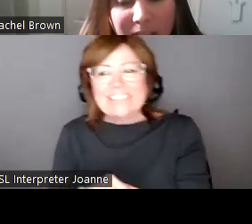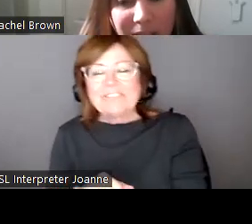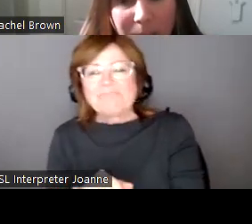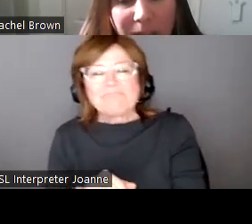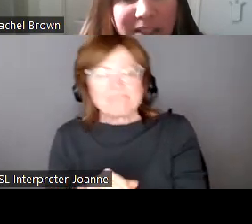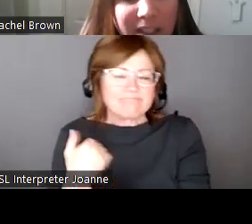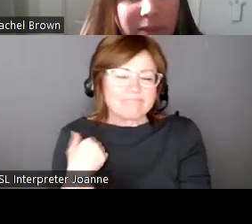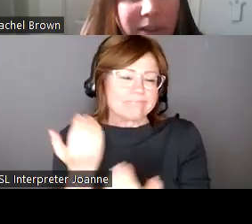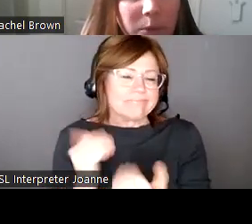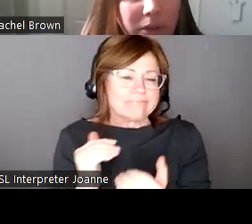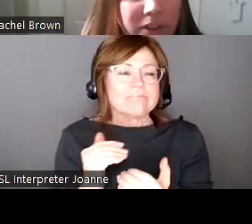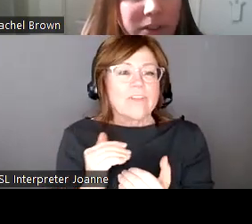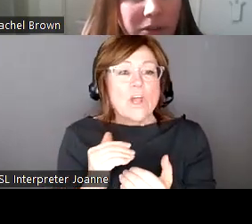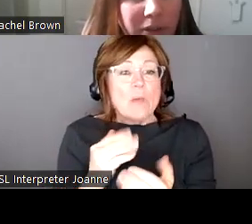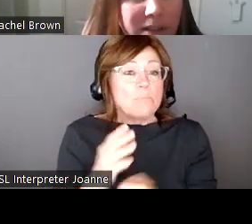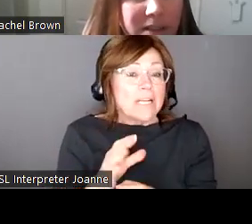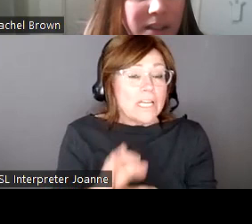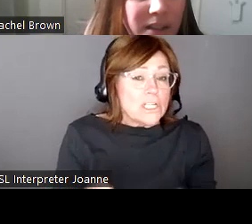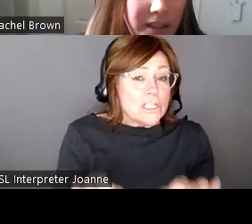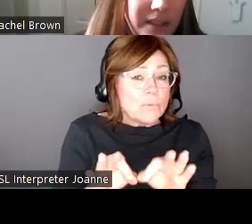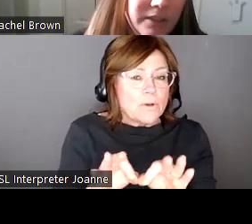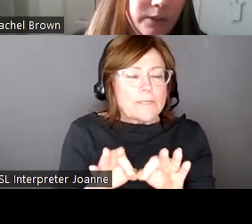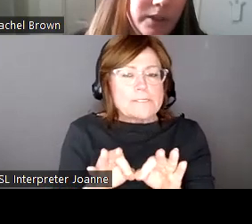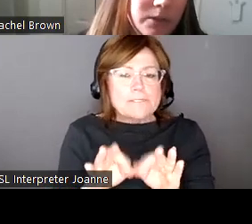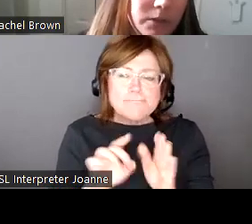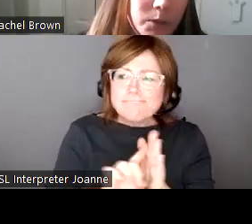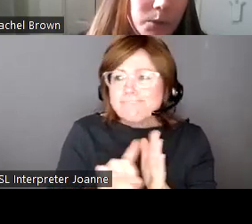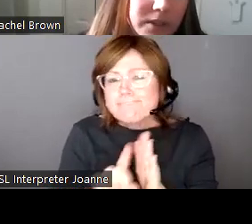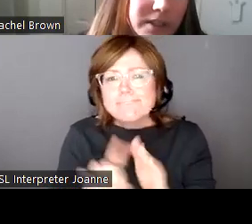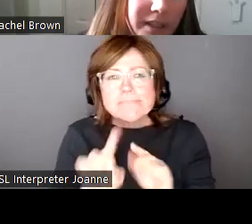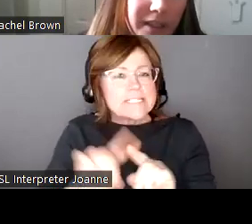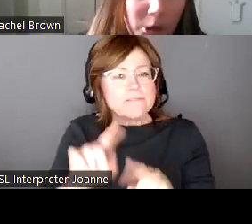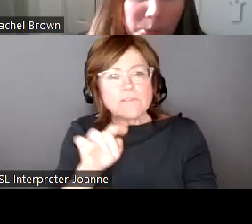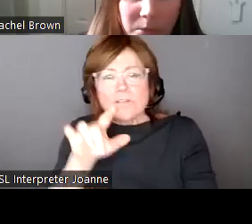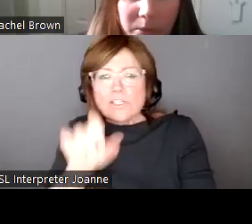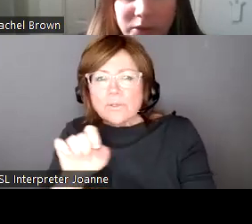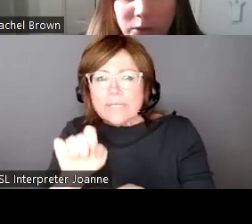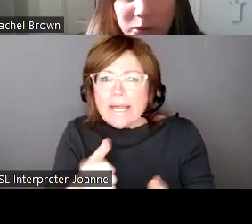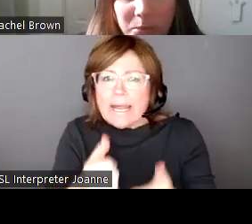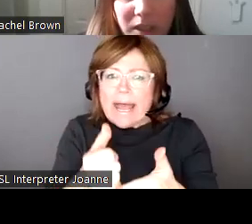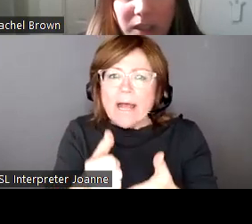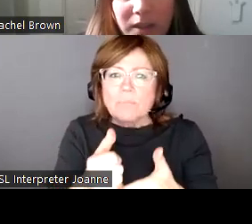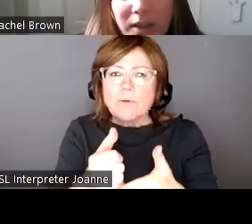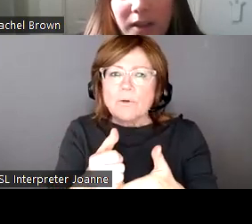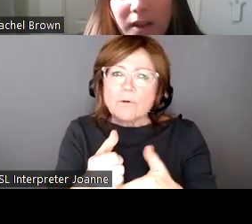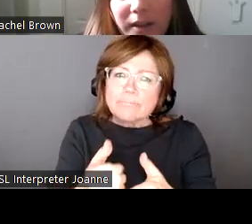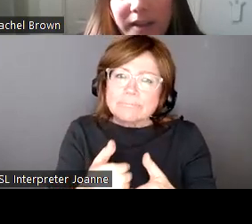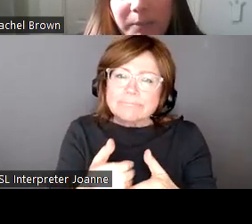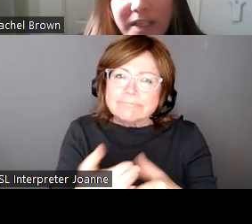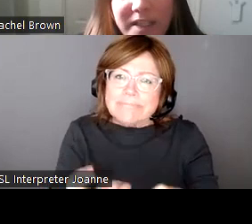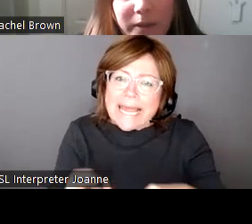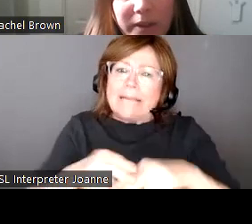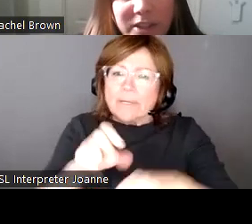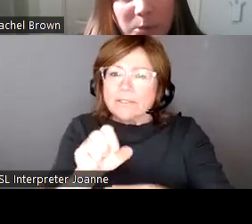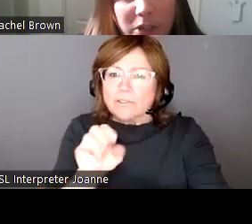But it's definitely worth it to invest in different sort of tools that can help you with your social media. It